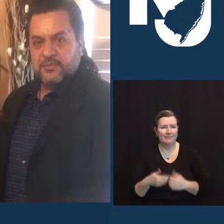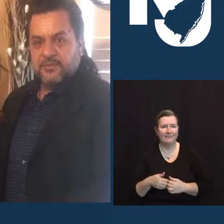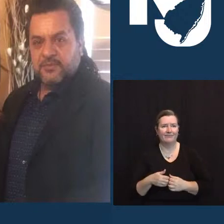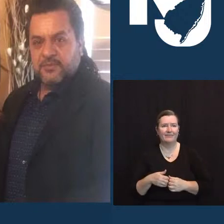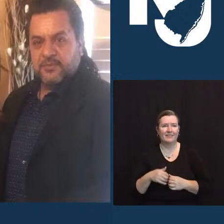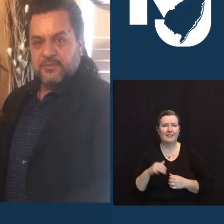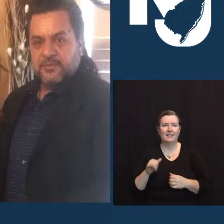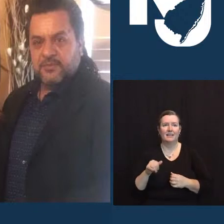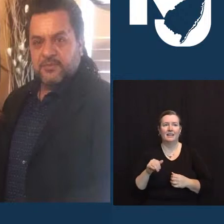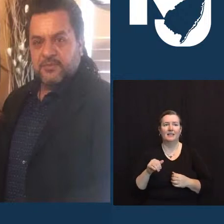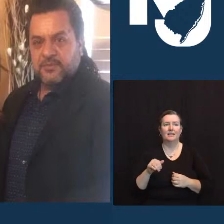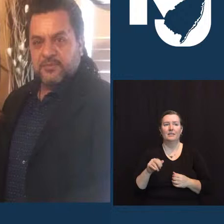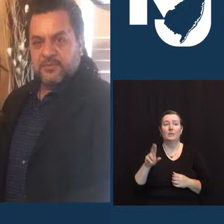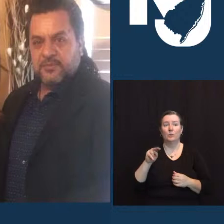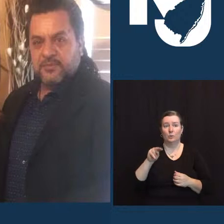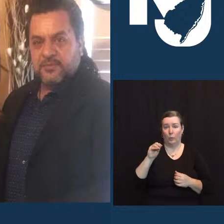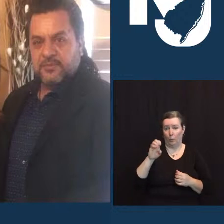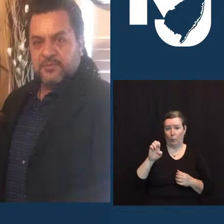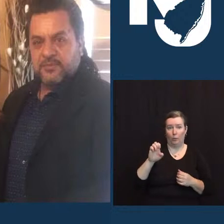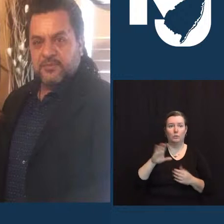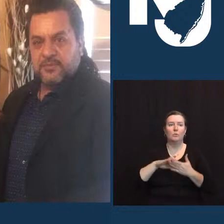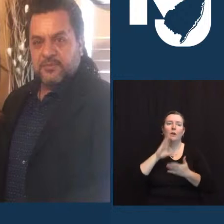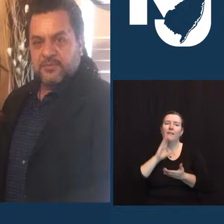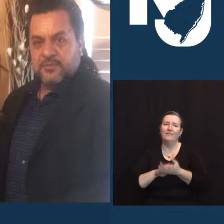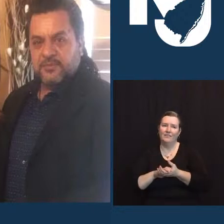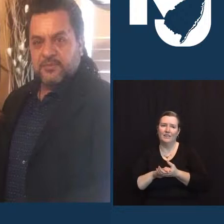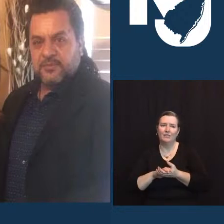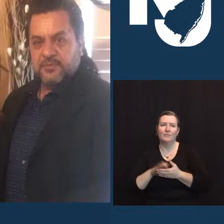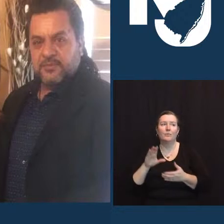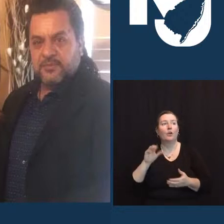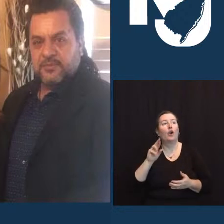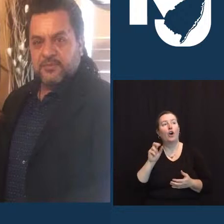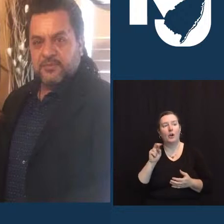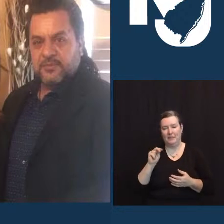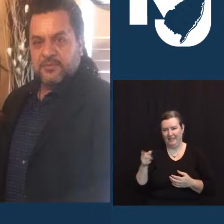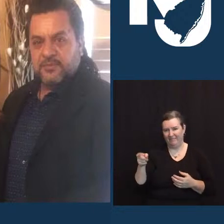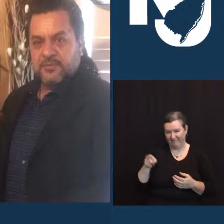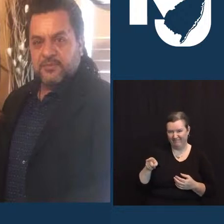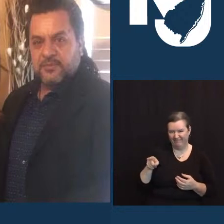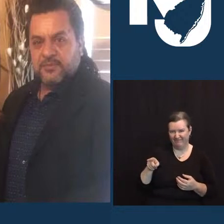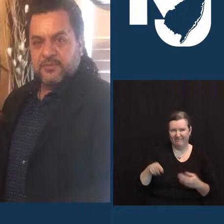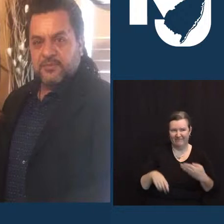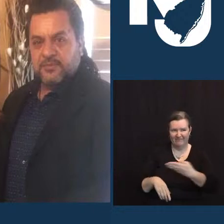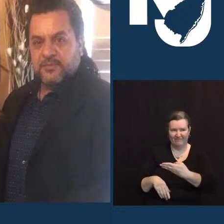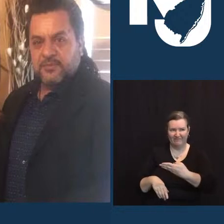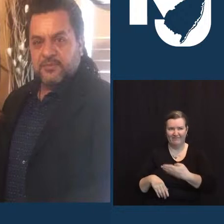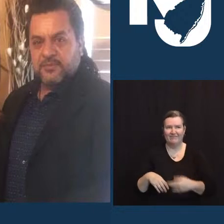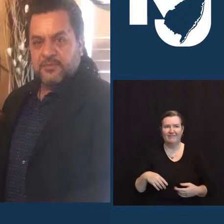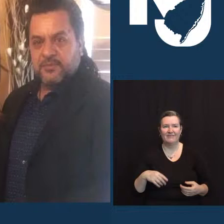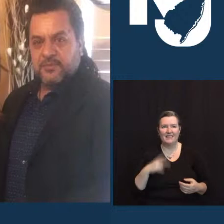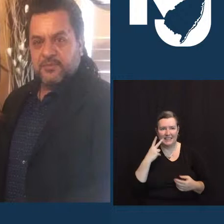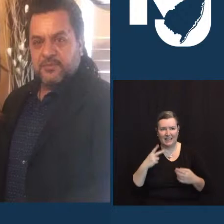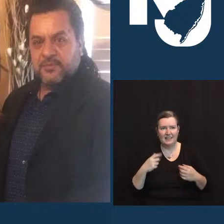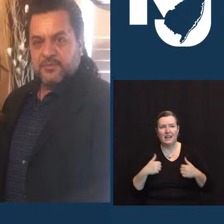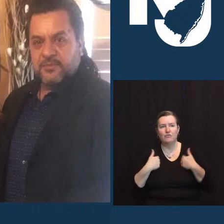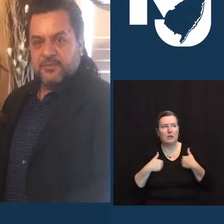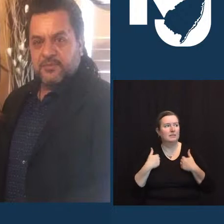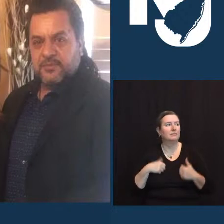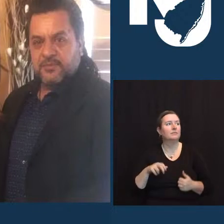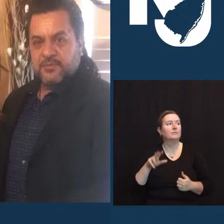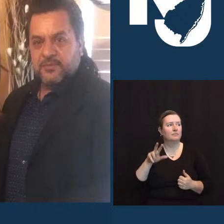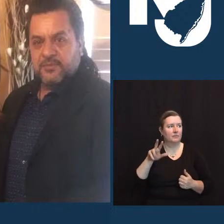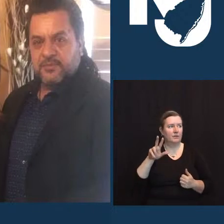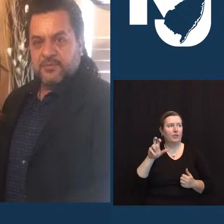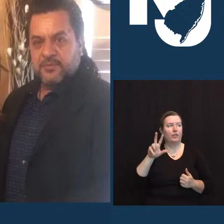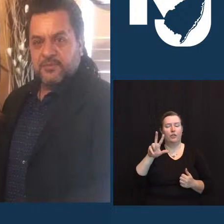Carmen and daughter Diane on Monday. Check them out. This is you could see the address, 327 12th Street,